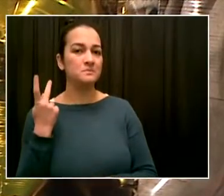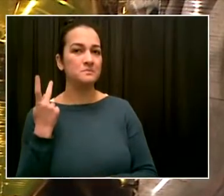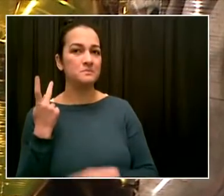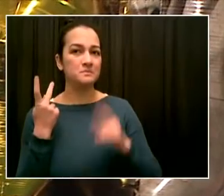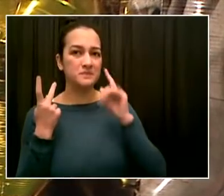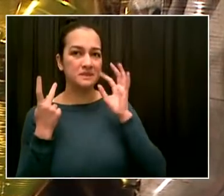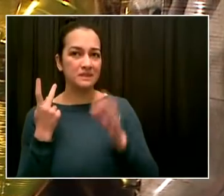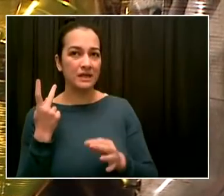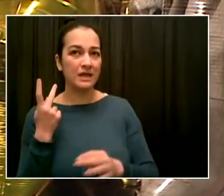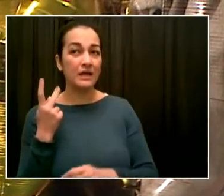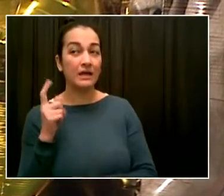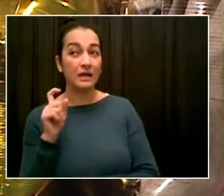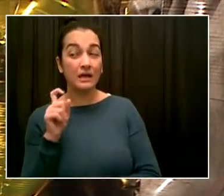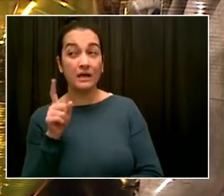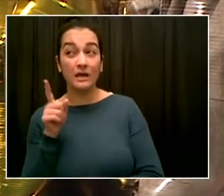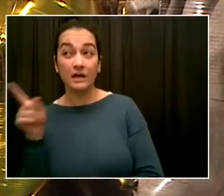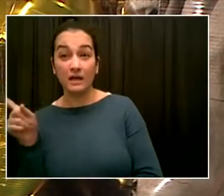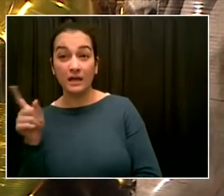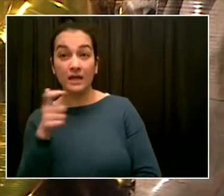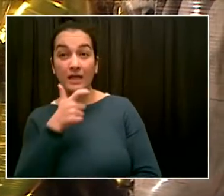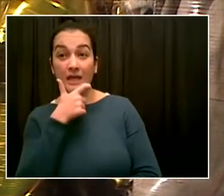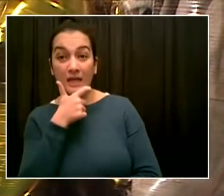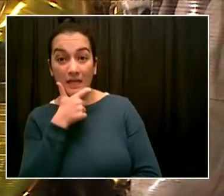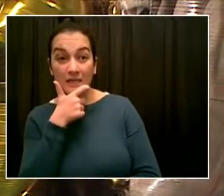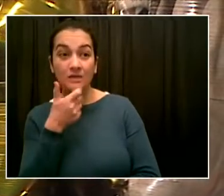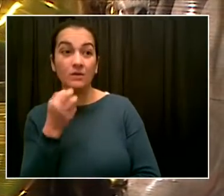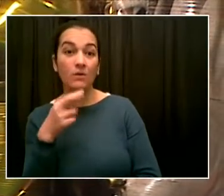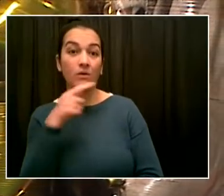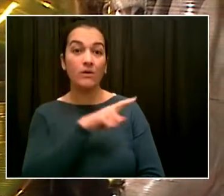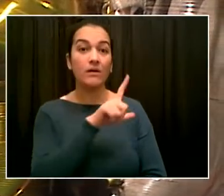But I'll be in Boston for Christmas, so that'll be nice.